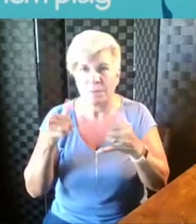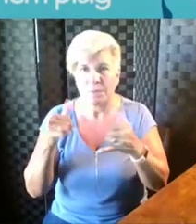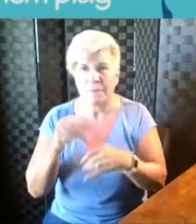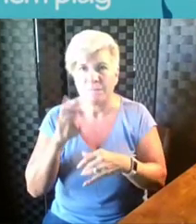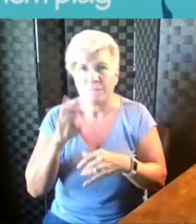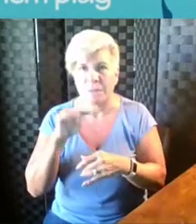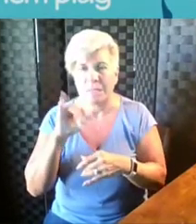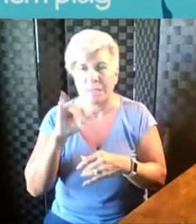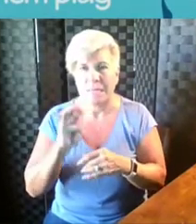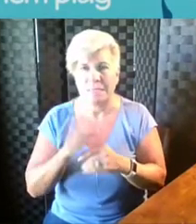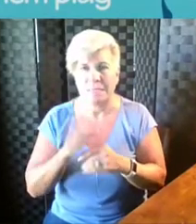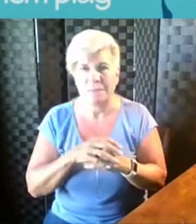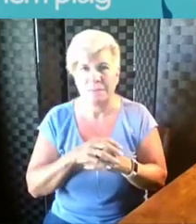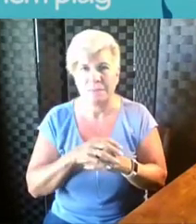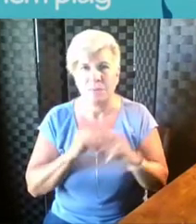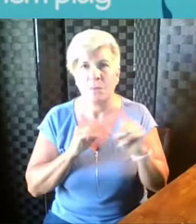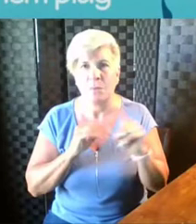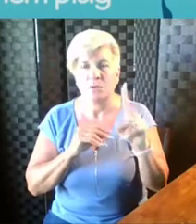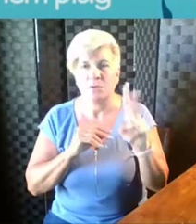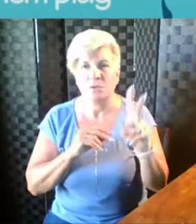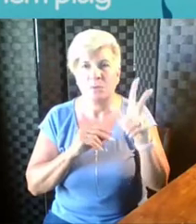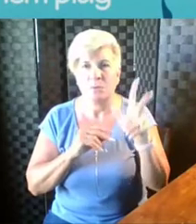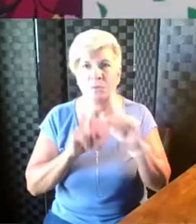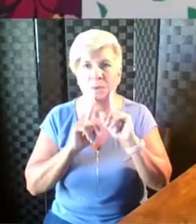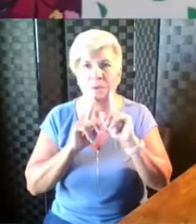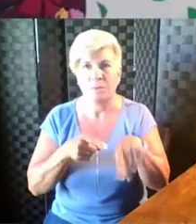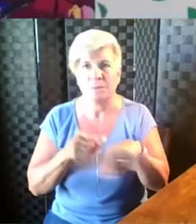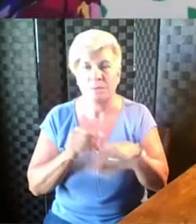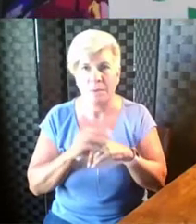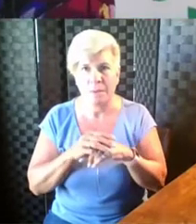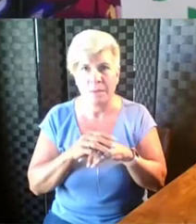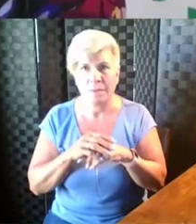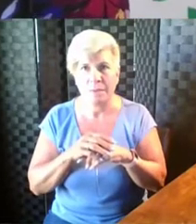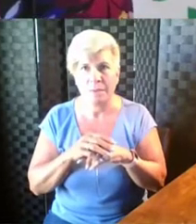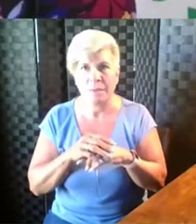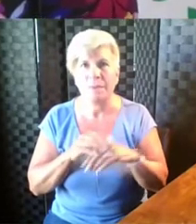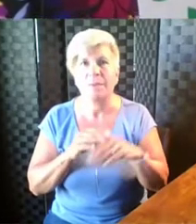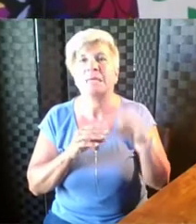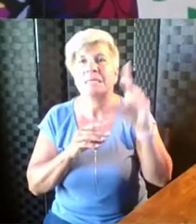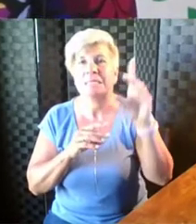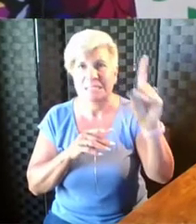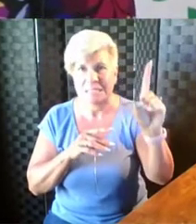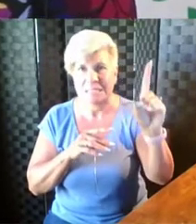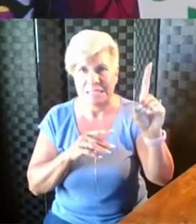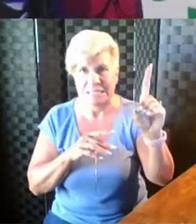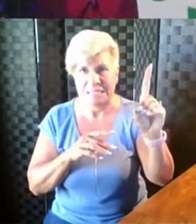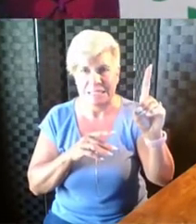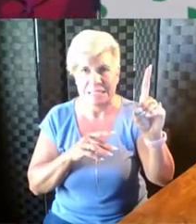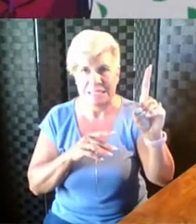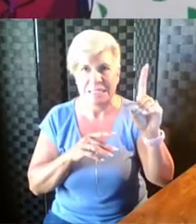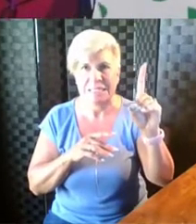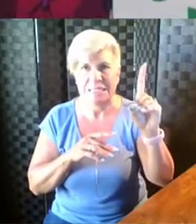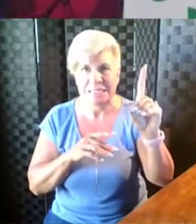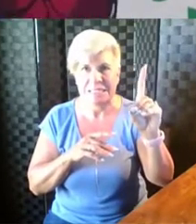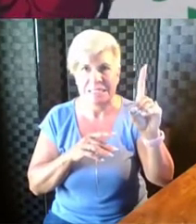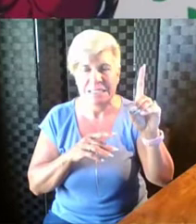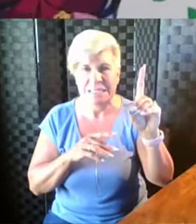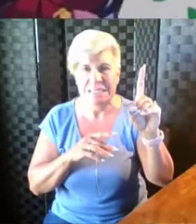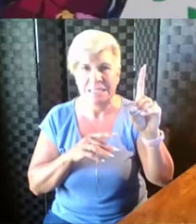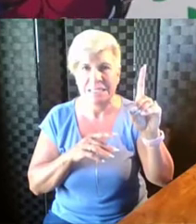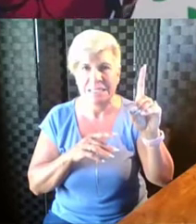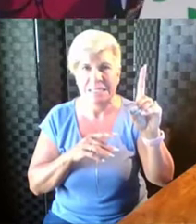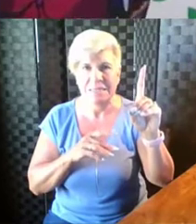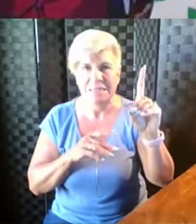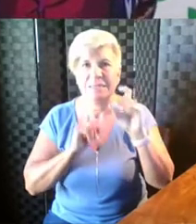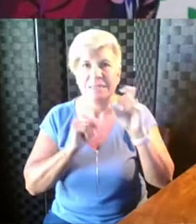play Fortnite. Ready? 1, 2, 3, respond. Answer choice is D. You should be holding up 4 fingers.